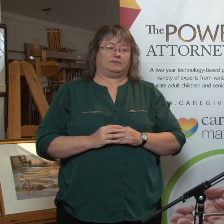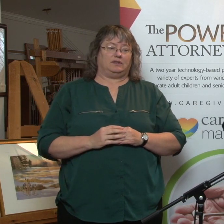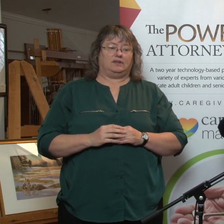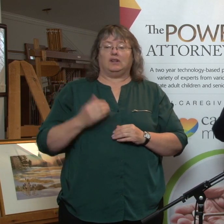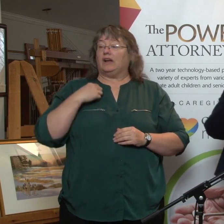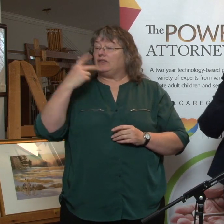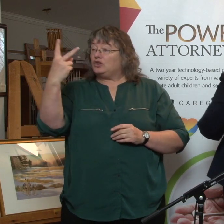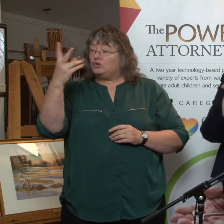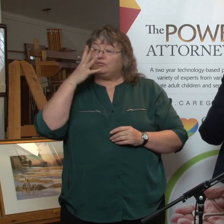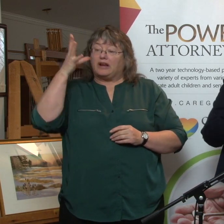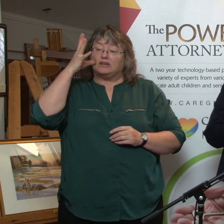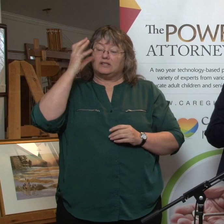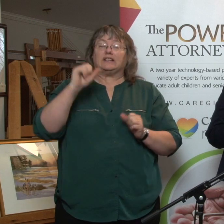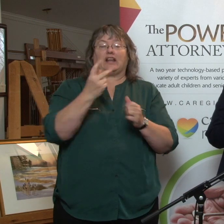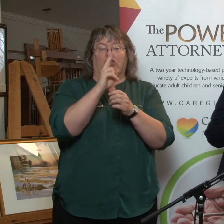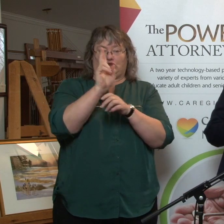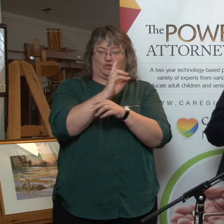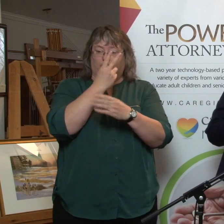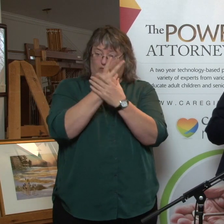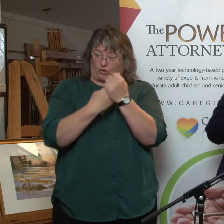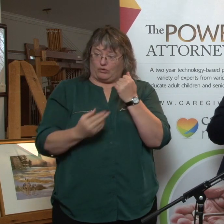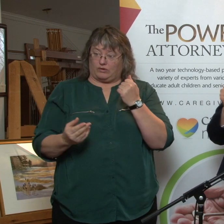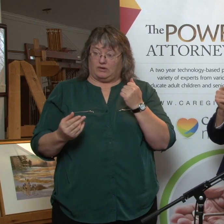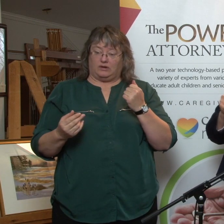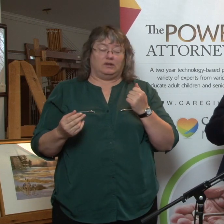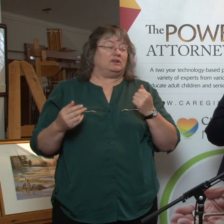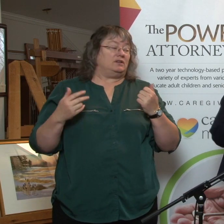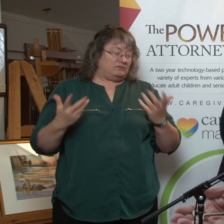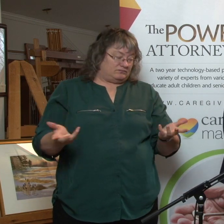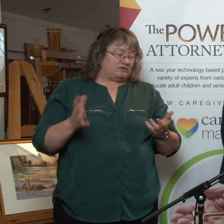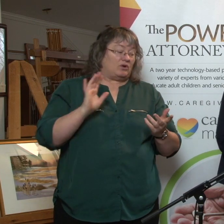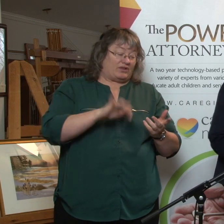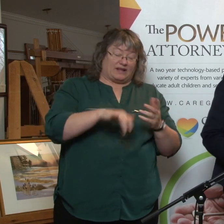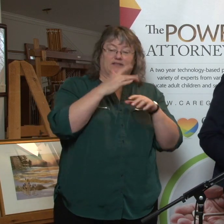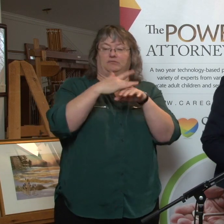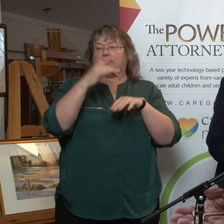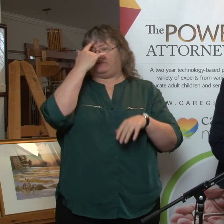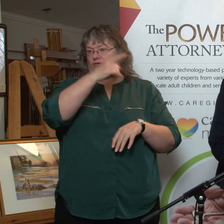2 parents, you can go buy both. So just so you know that that's available.